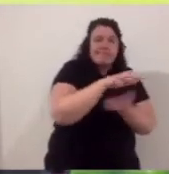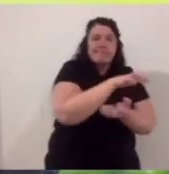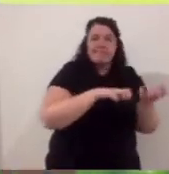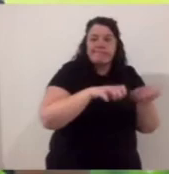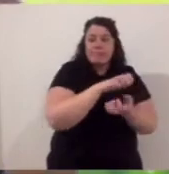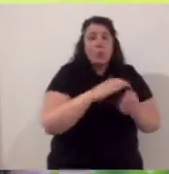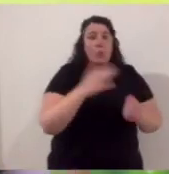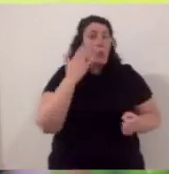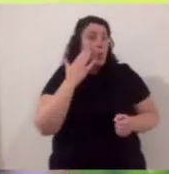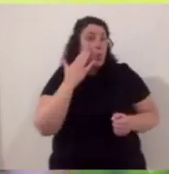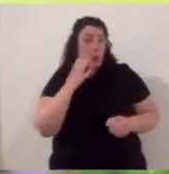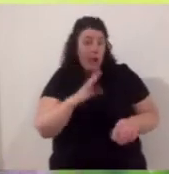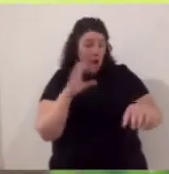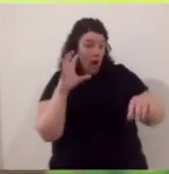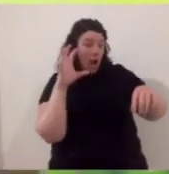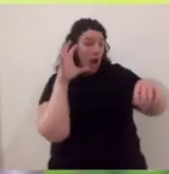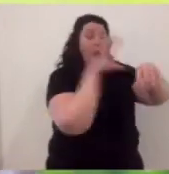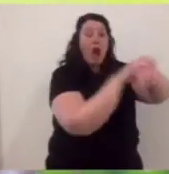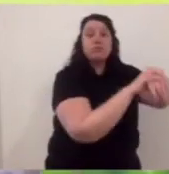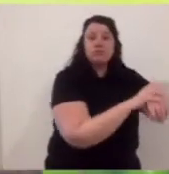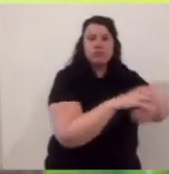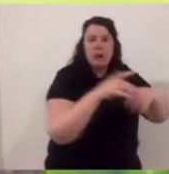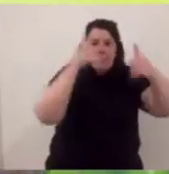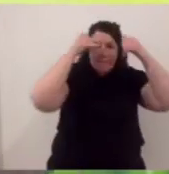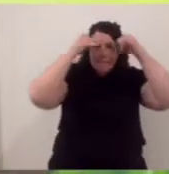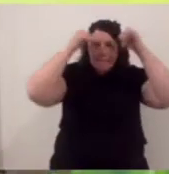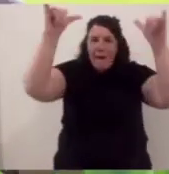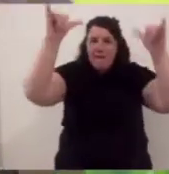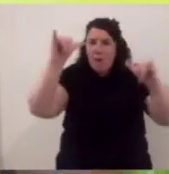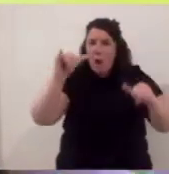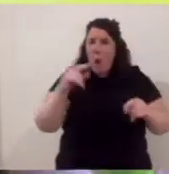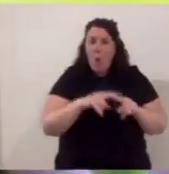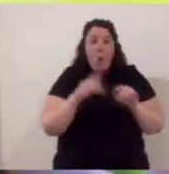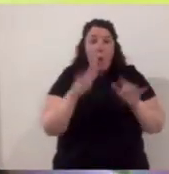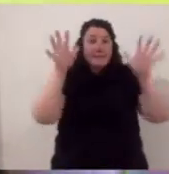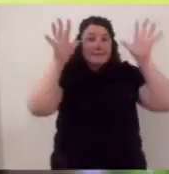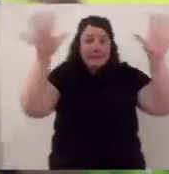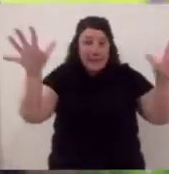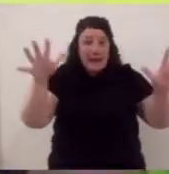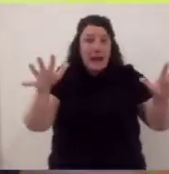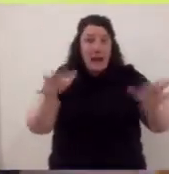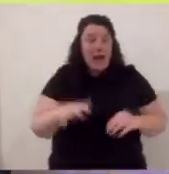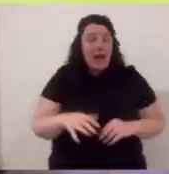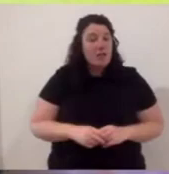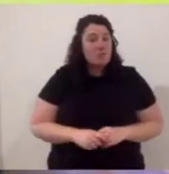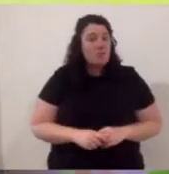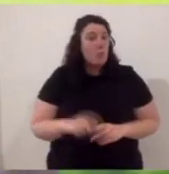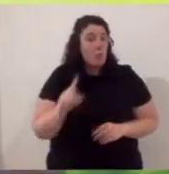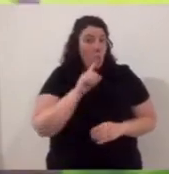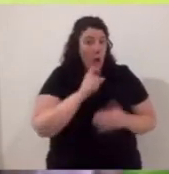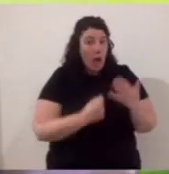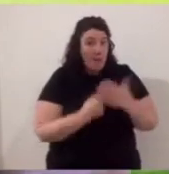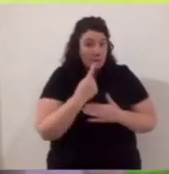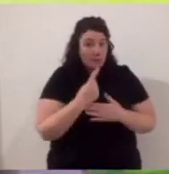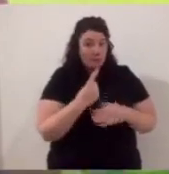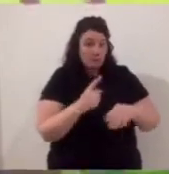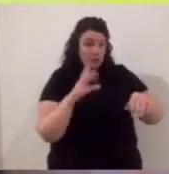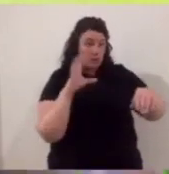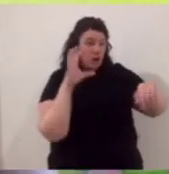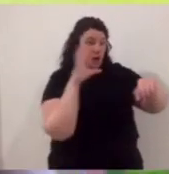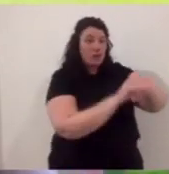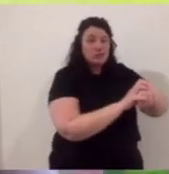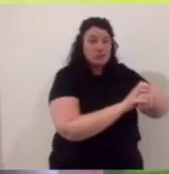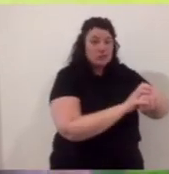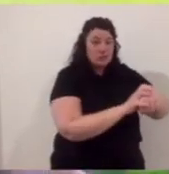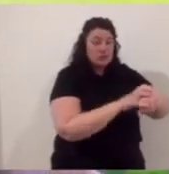it mixes with their saliva. So when Komodo dragons actually bite a buffalo or a deer, some prey, two